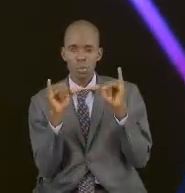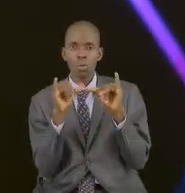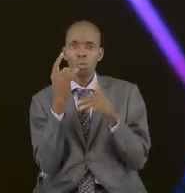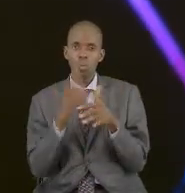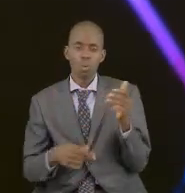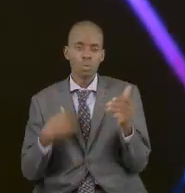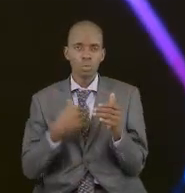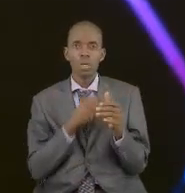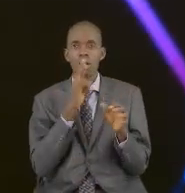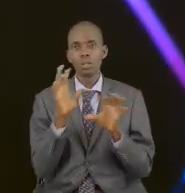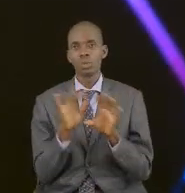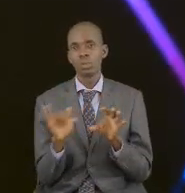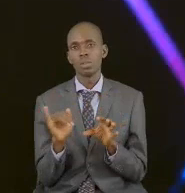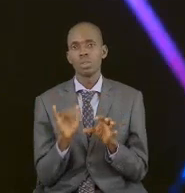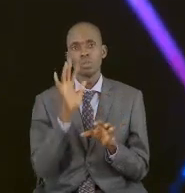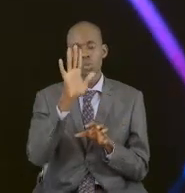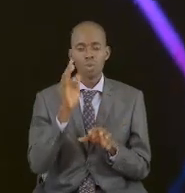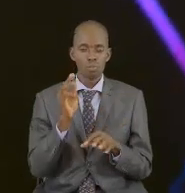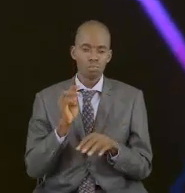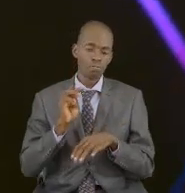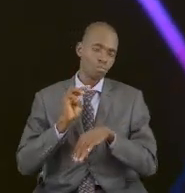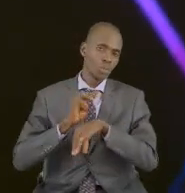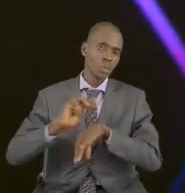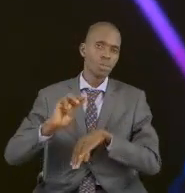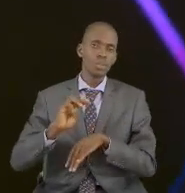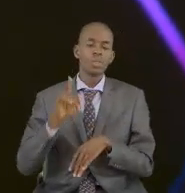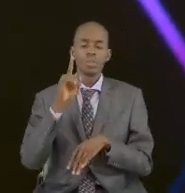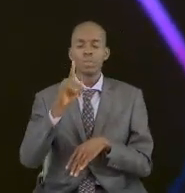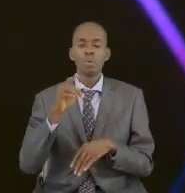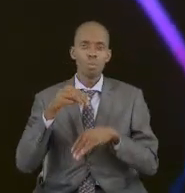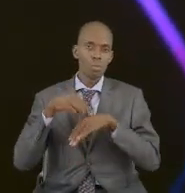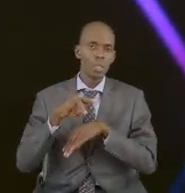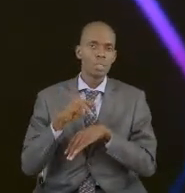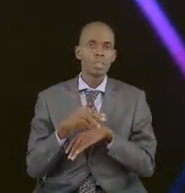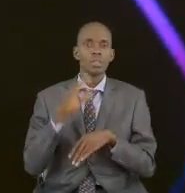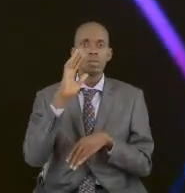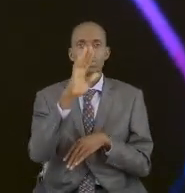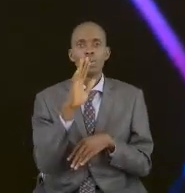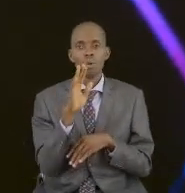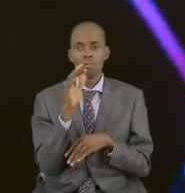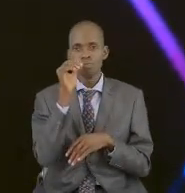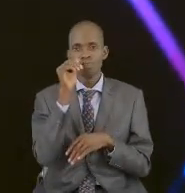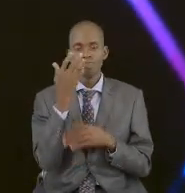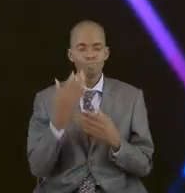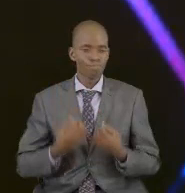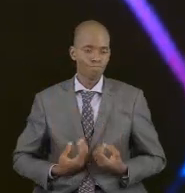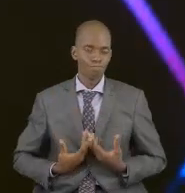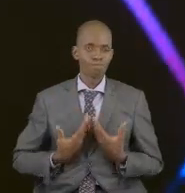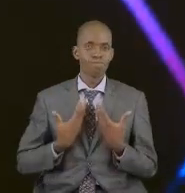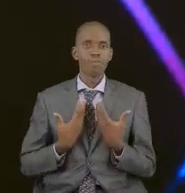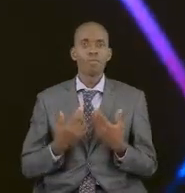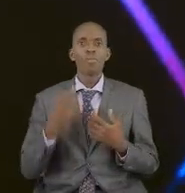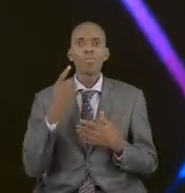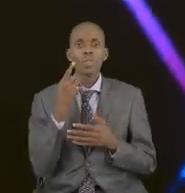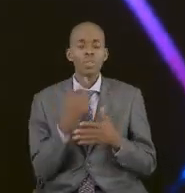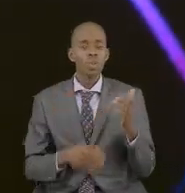your ministry, your message, your manner of life, your motivation, your motive. You could